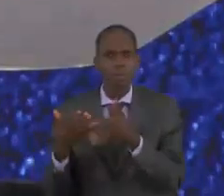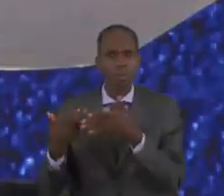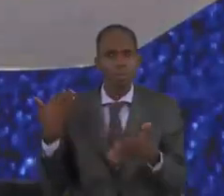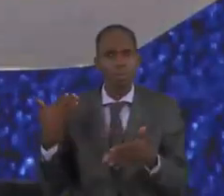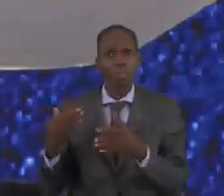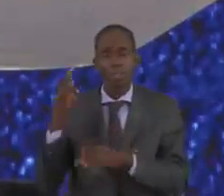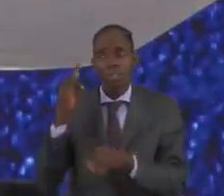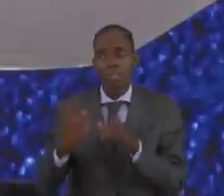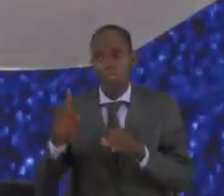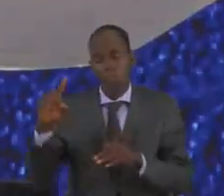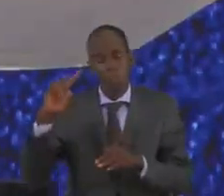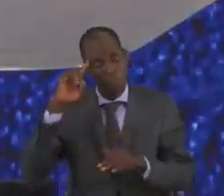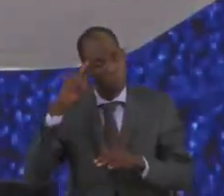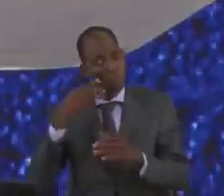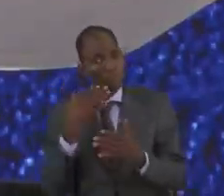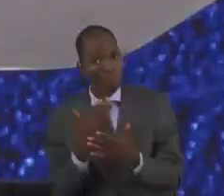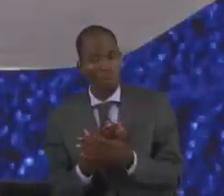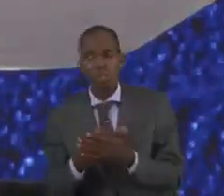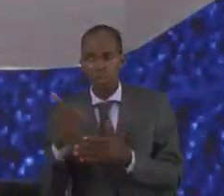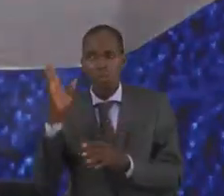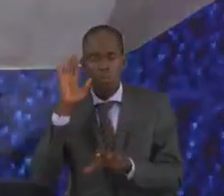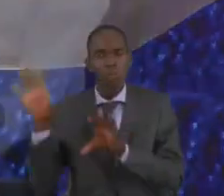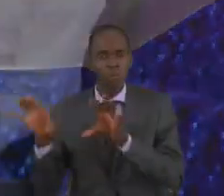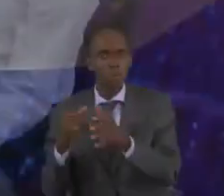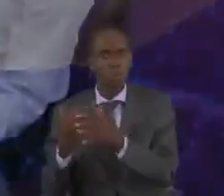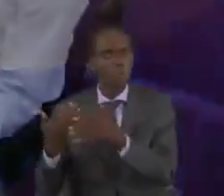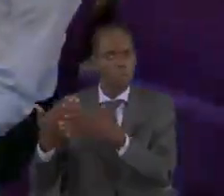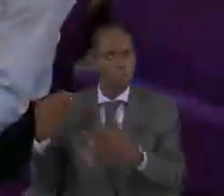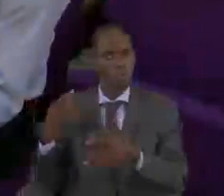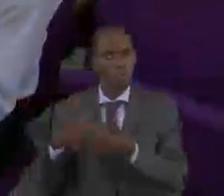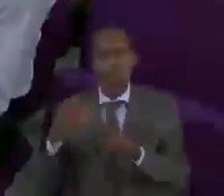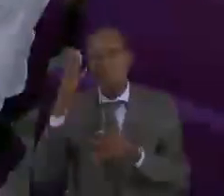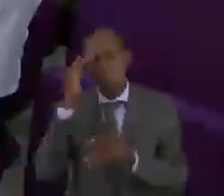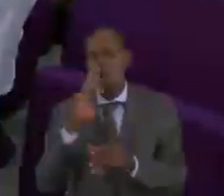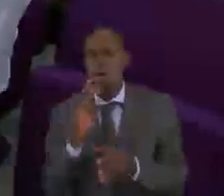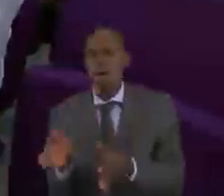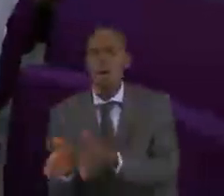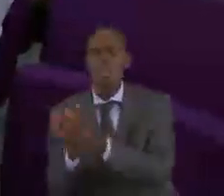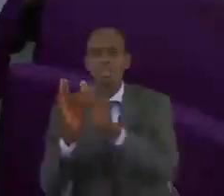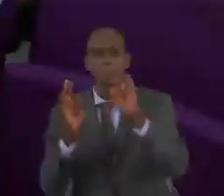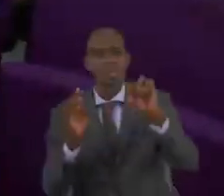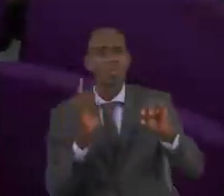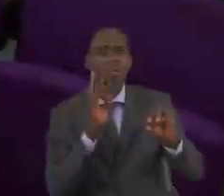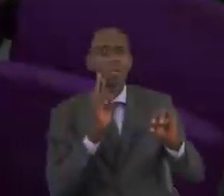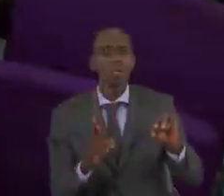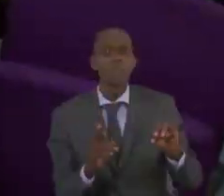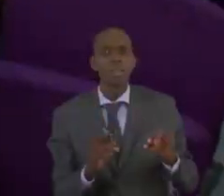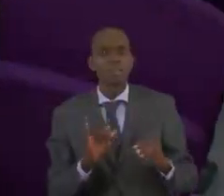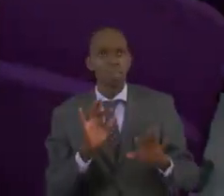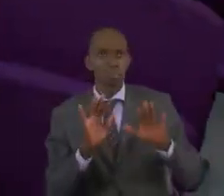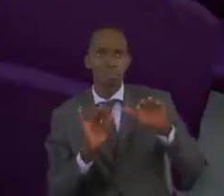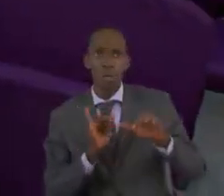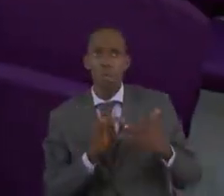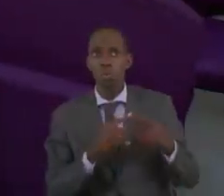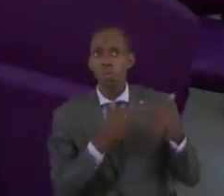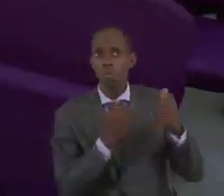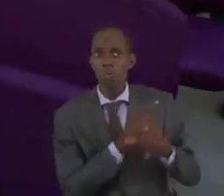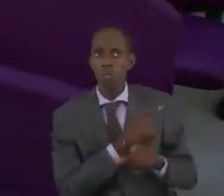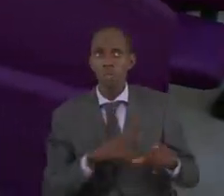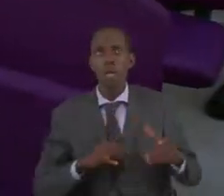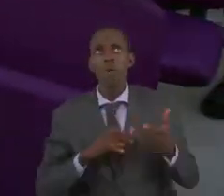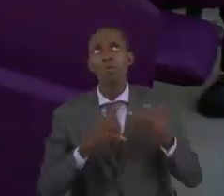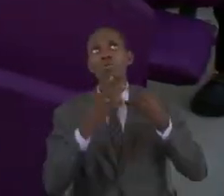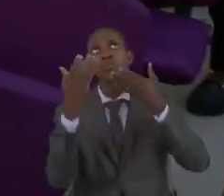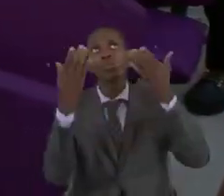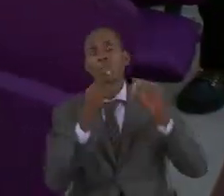thought well about it, or have done it, what are you asking him? What are you asking her? I want to follow the Lord. I want to serve the